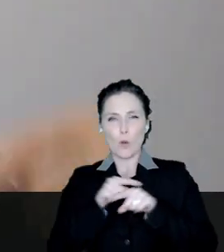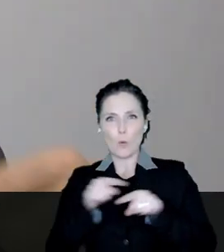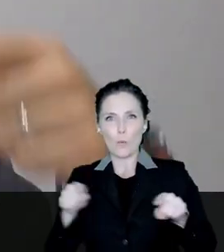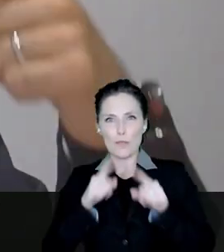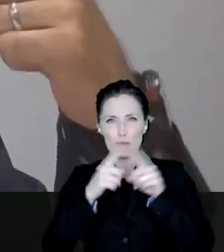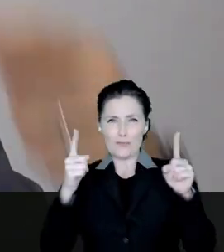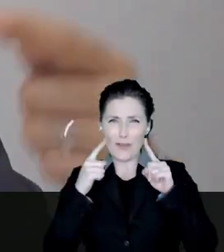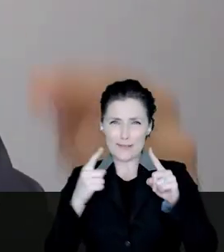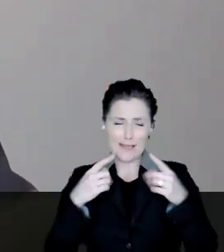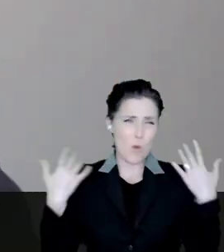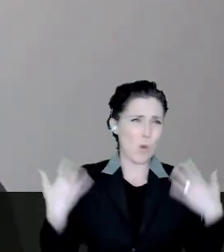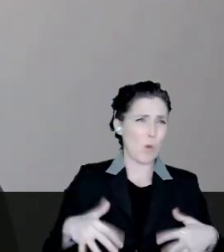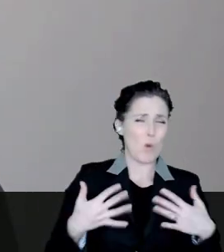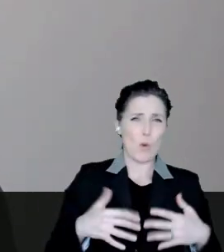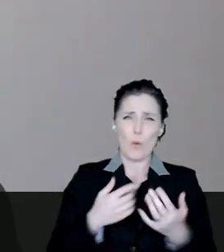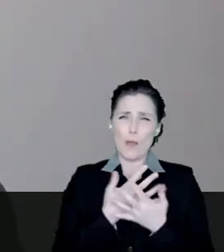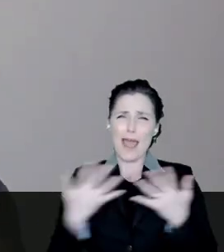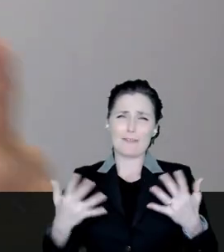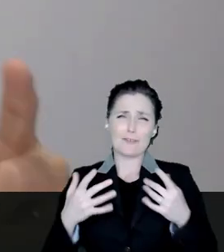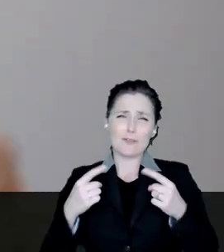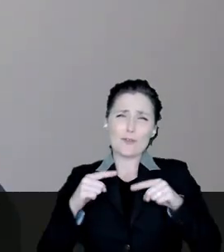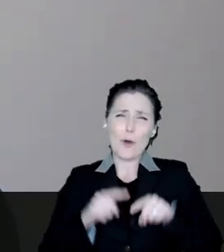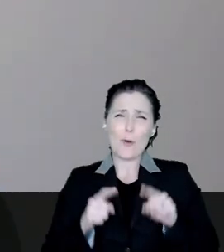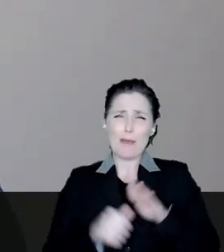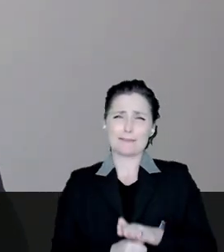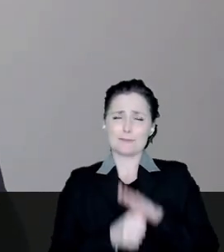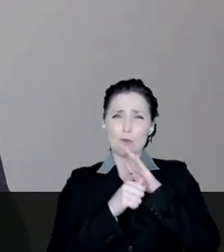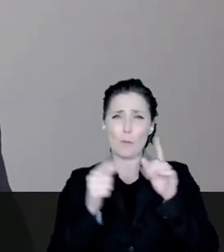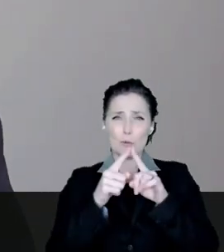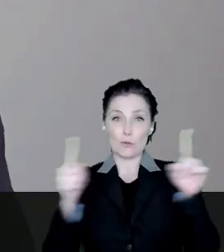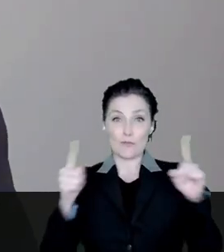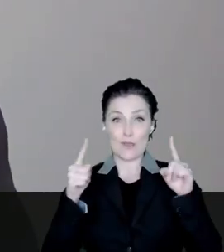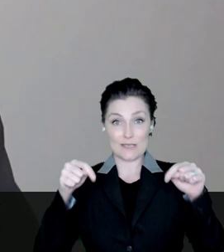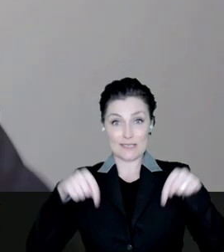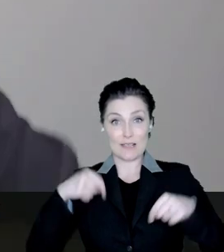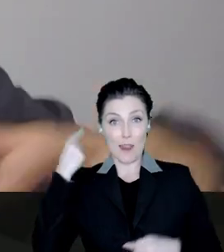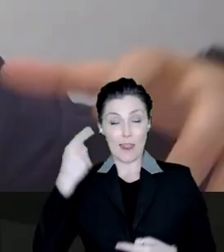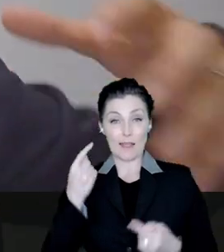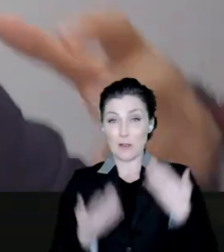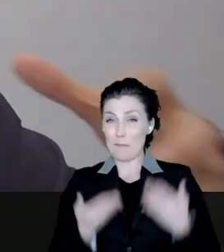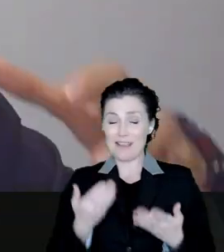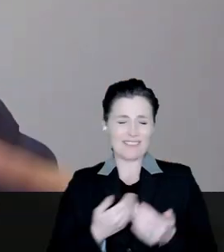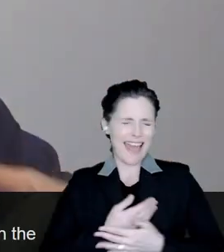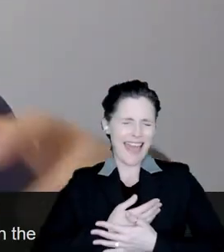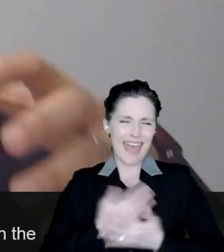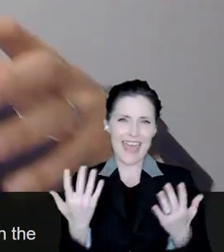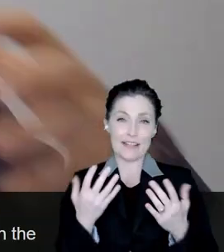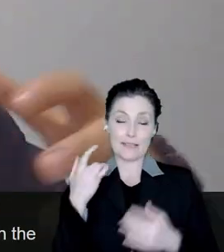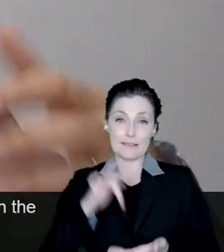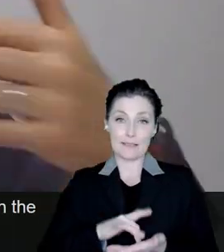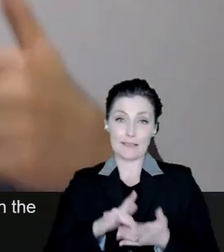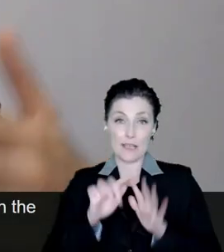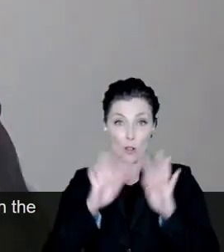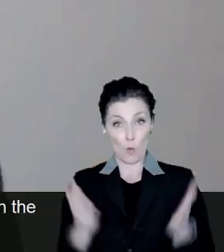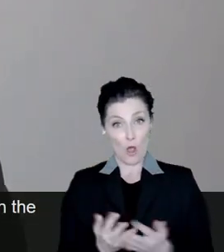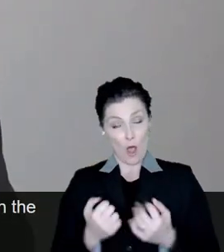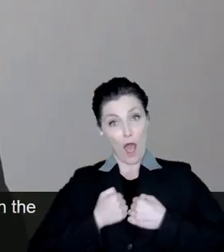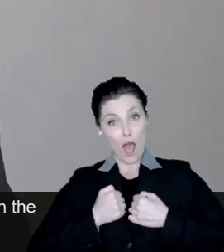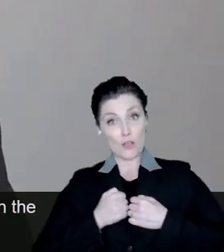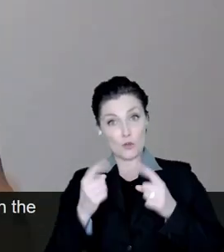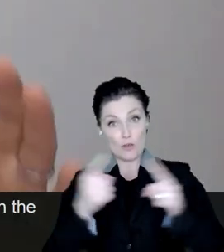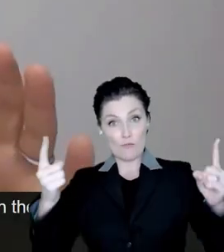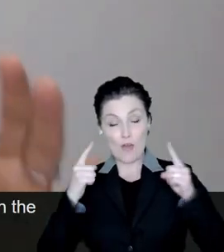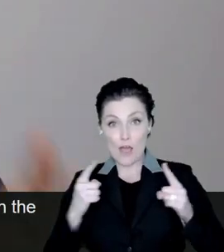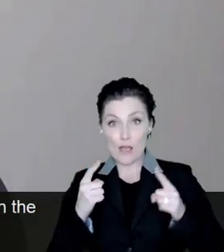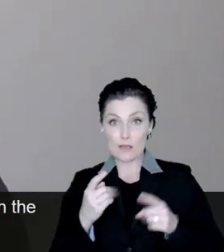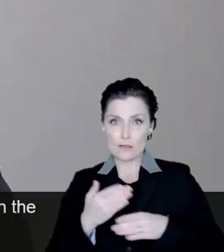have more top universities in our city than any other city in the world. And so our universities are working really hard with us to make